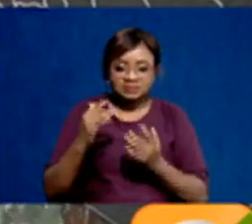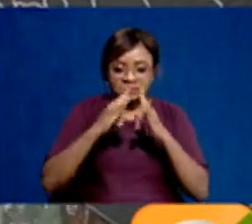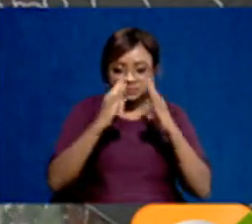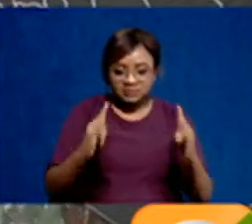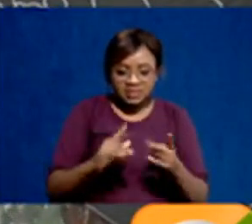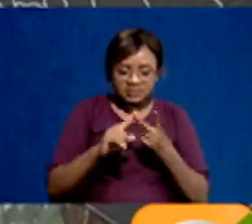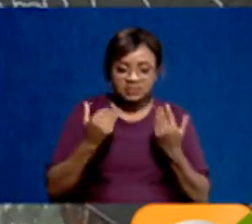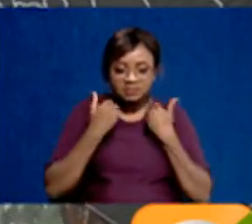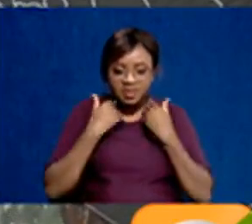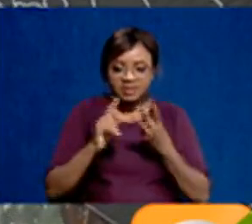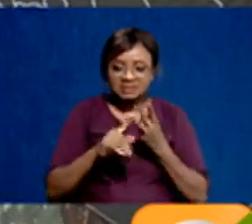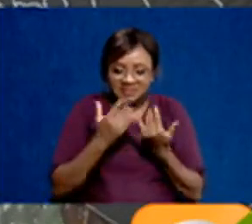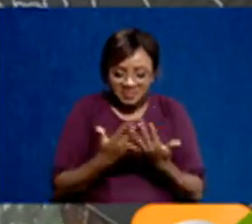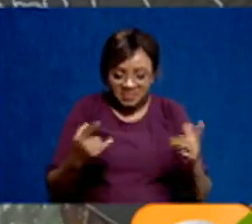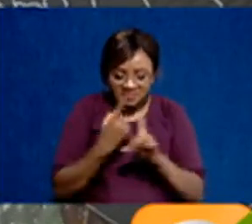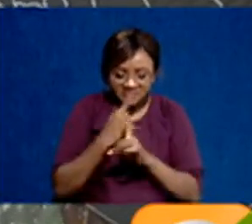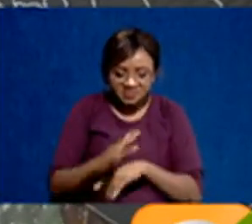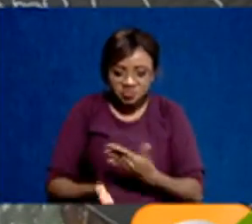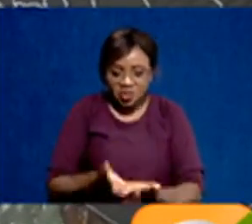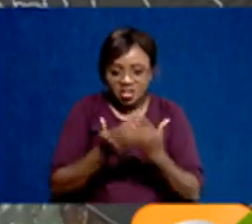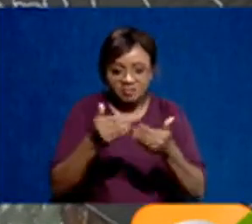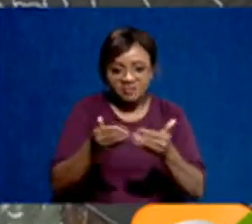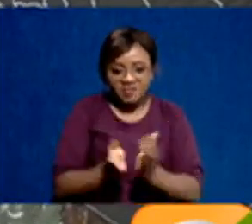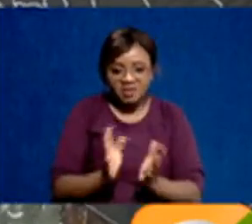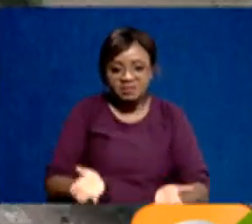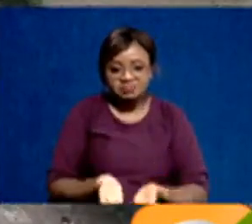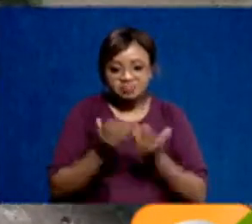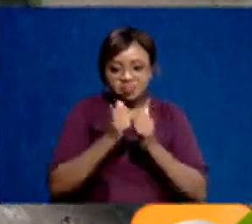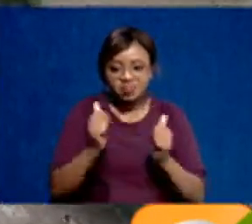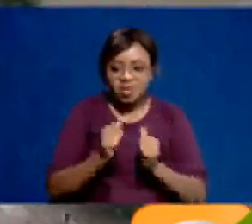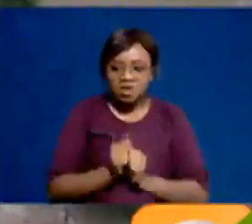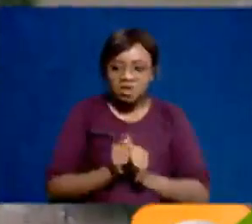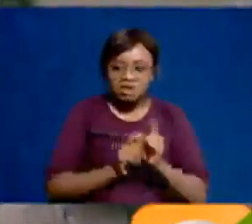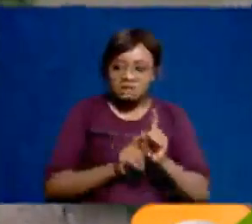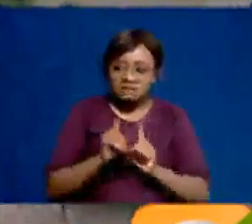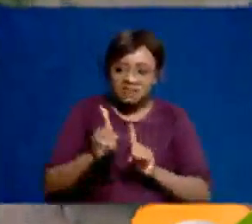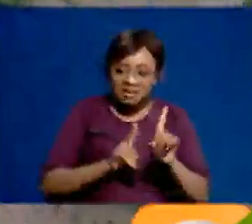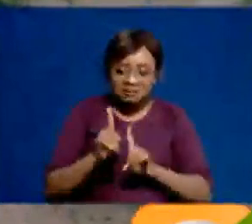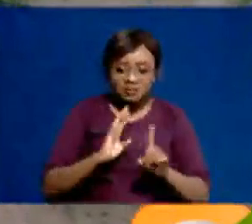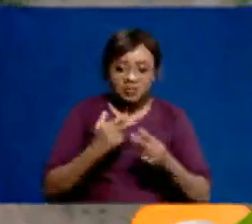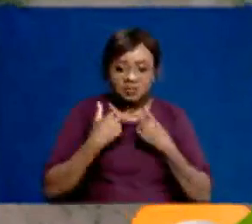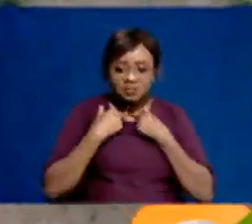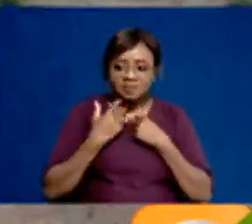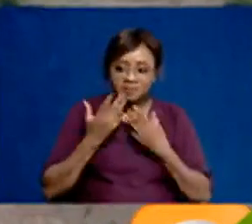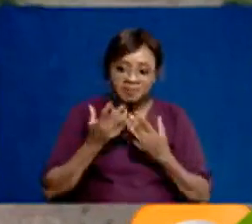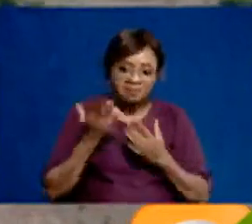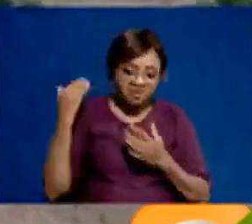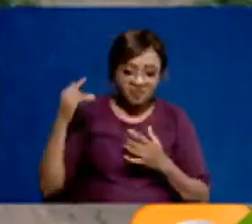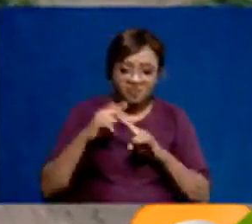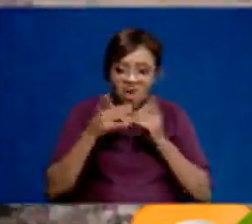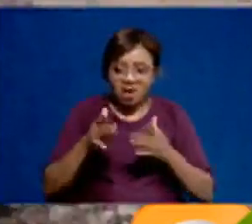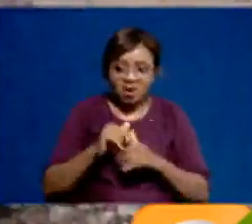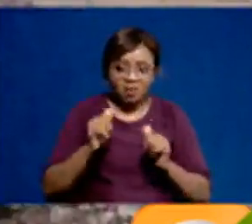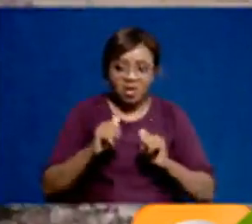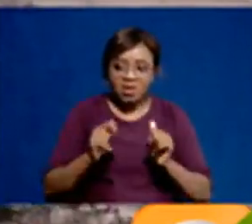and dignity kits to assist families in rebuilding their homes. Transport across all roads has been restored, with the disaster